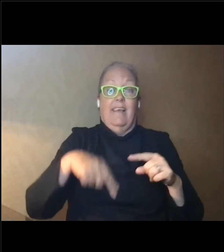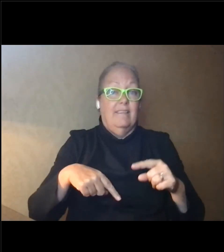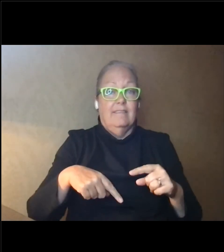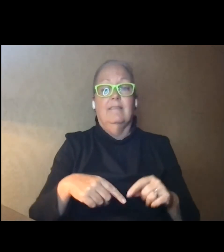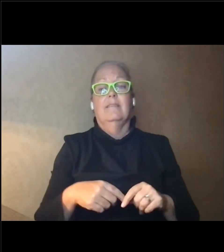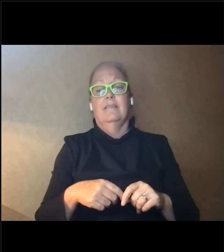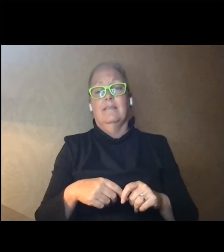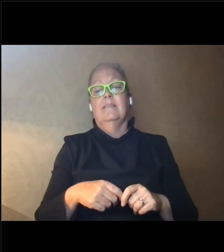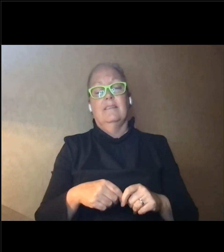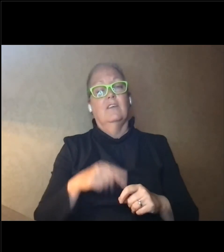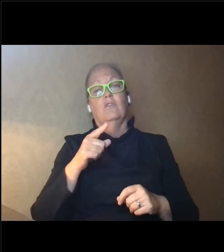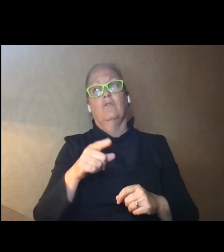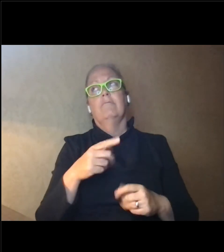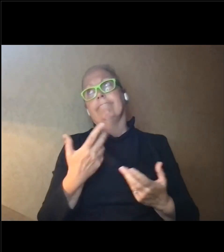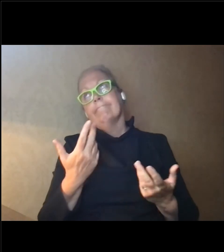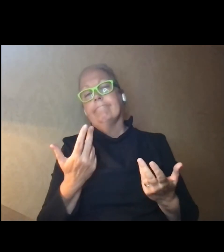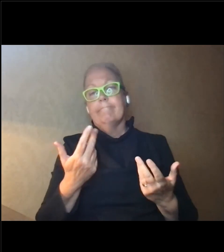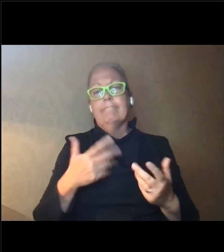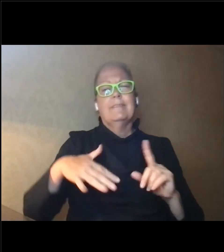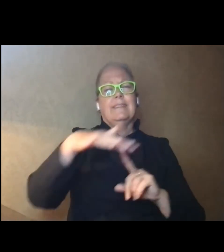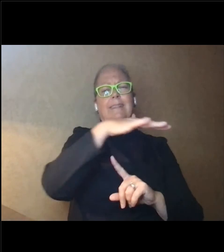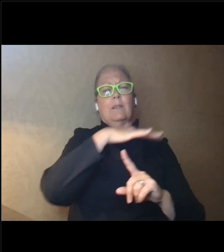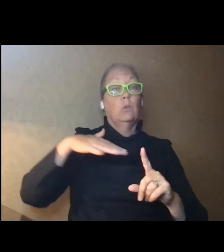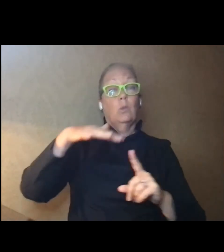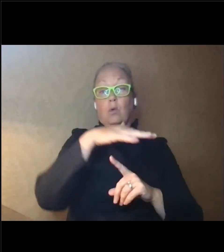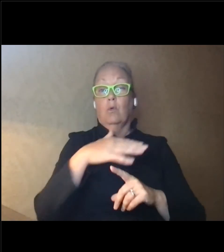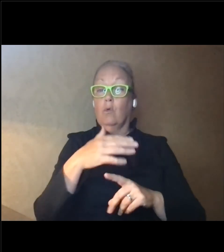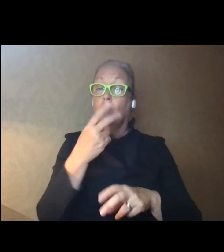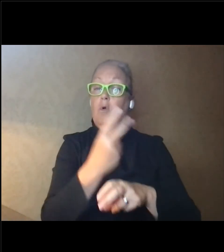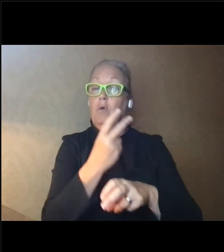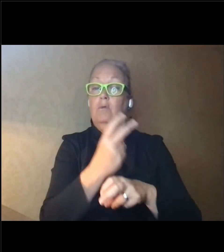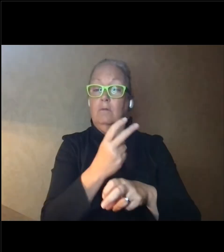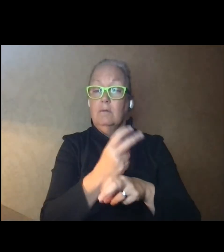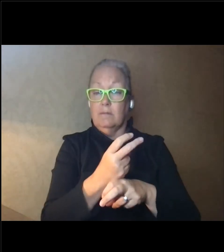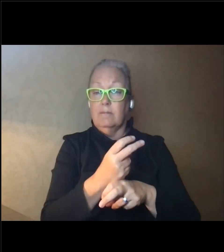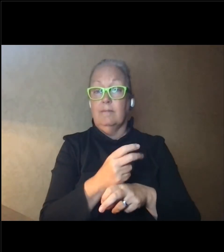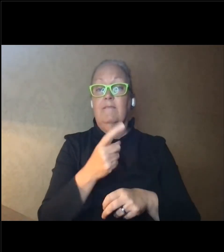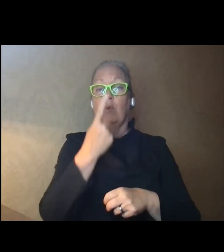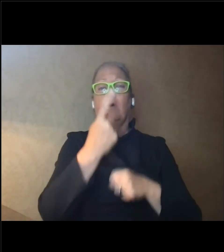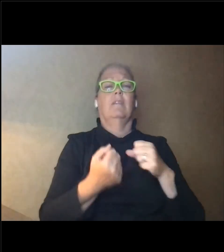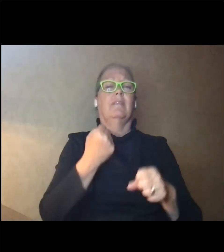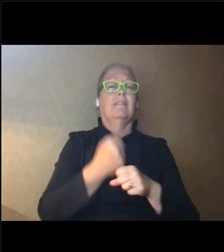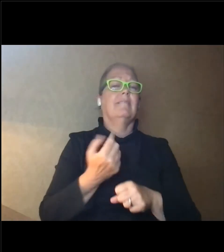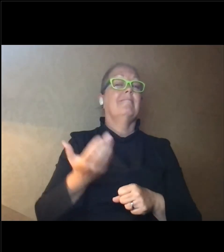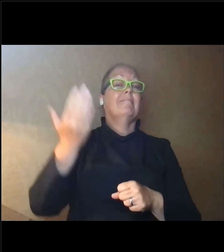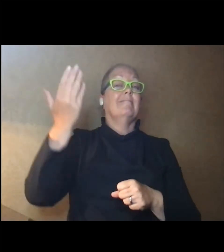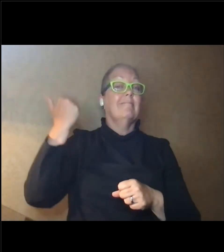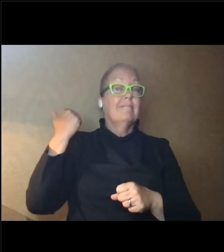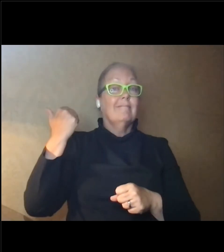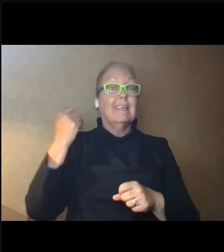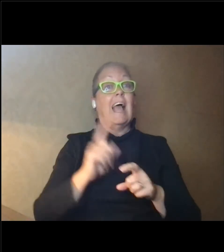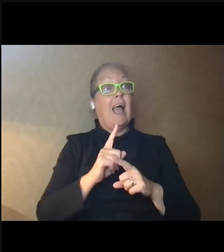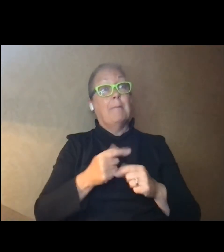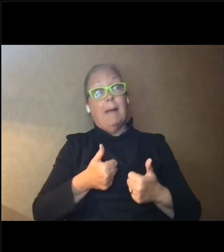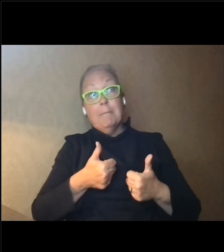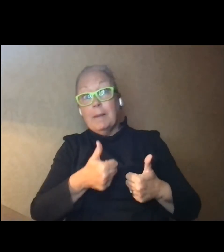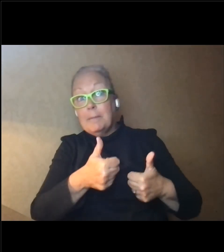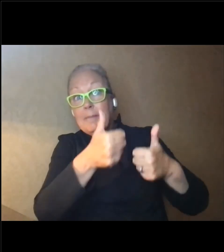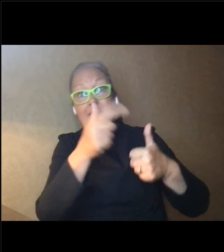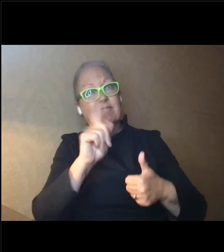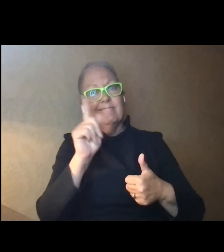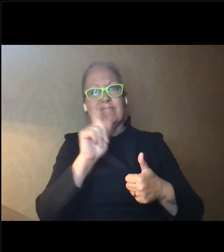difficult situation, since the situation actually is deteriorating rather than getting better. There are a lot of IDPs as